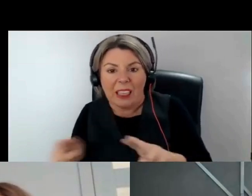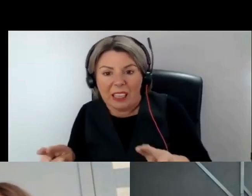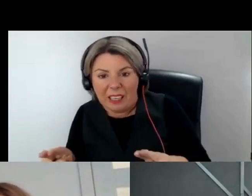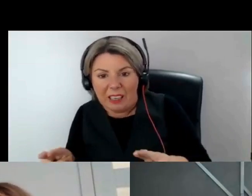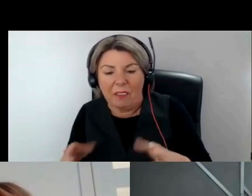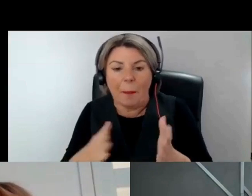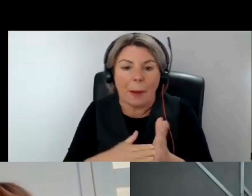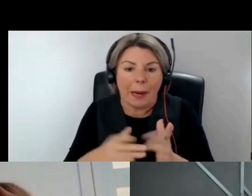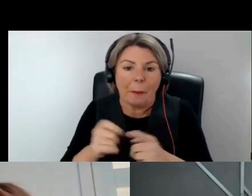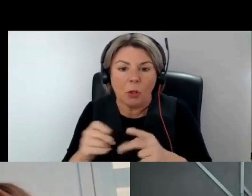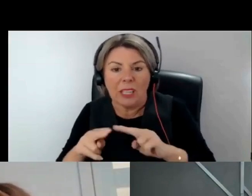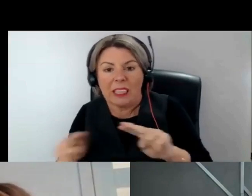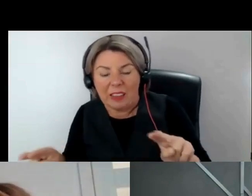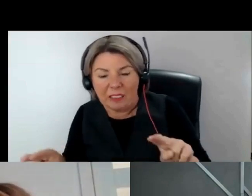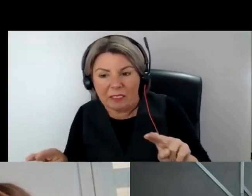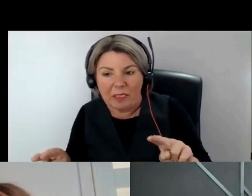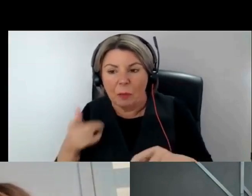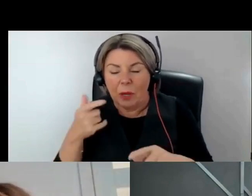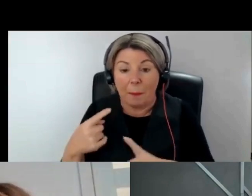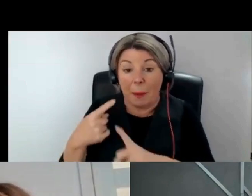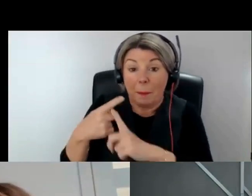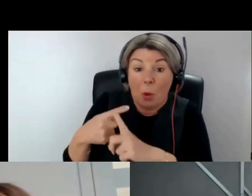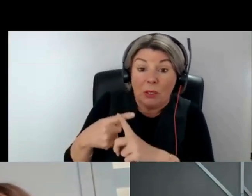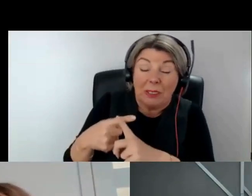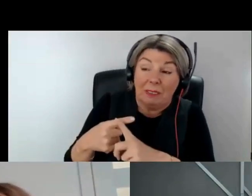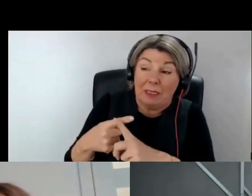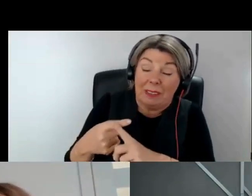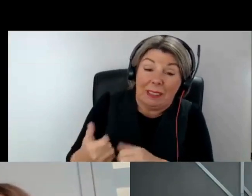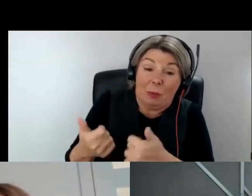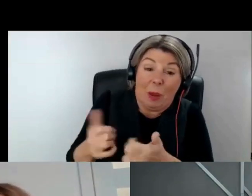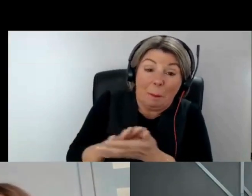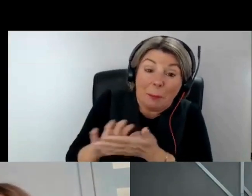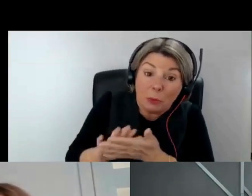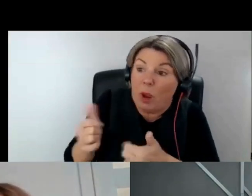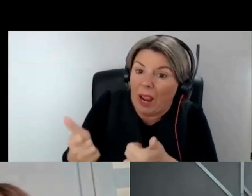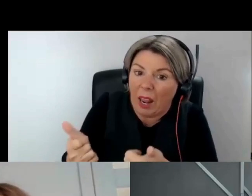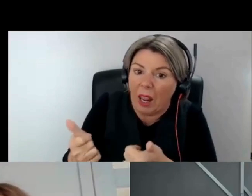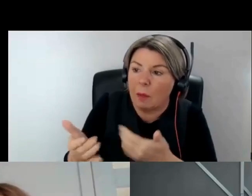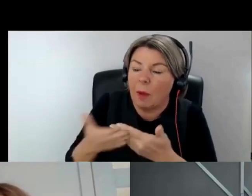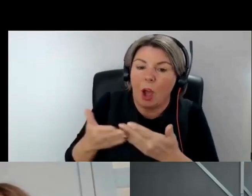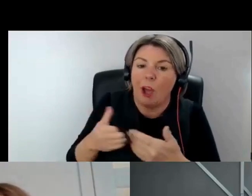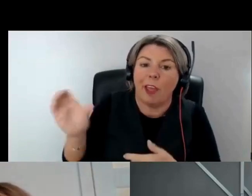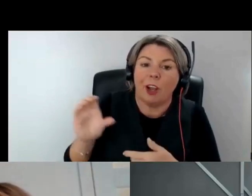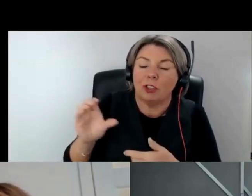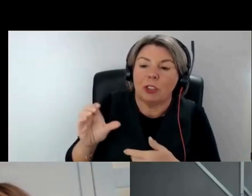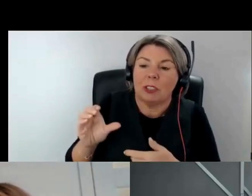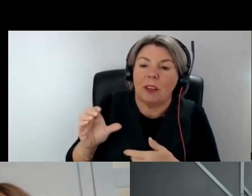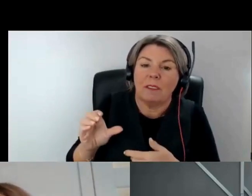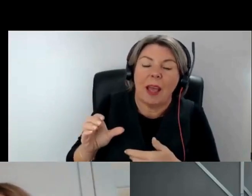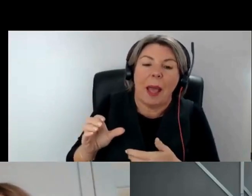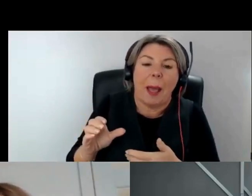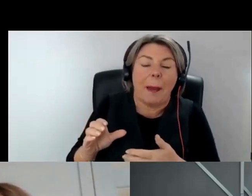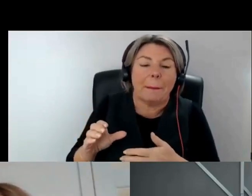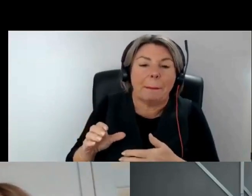They can be very positive and well intentioned, but actually when other countries have had menstrual leave for quite a long time